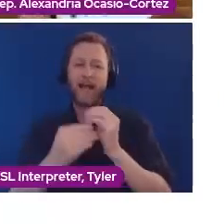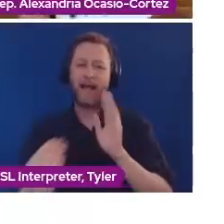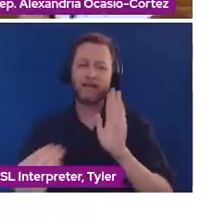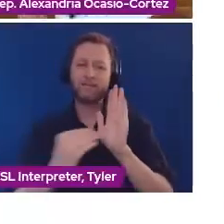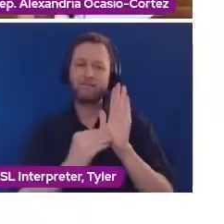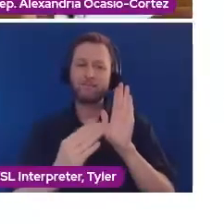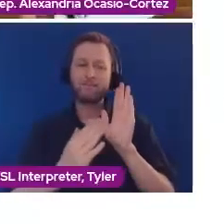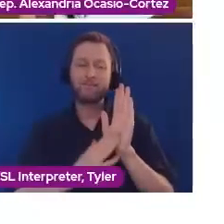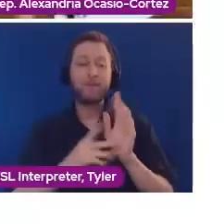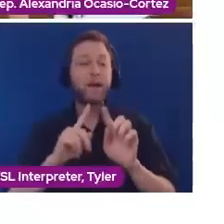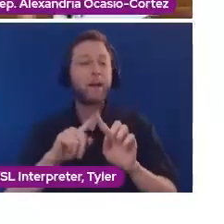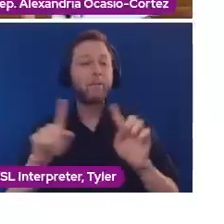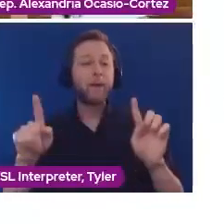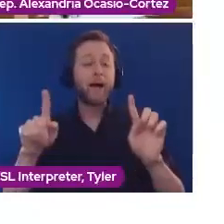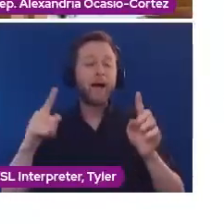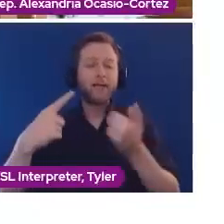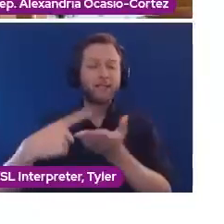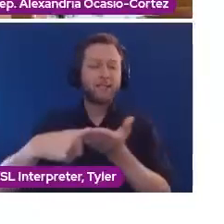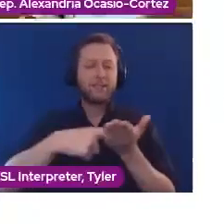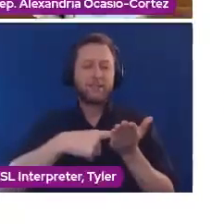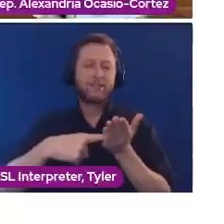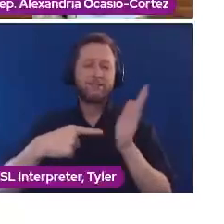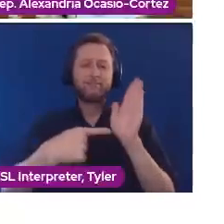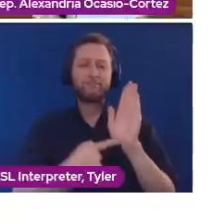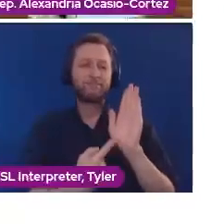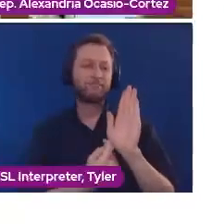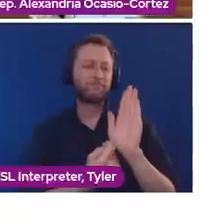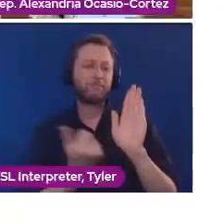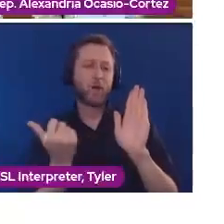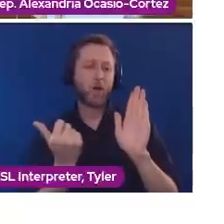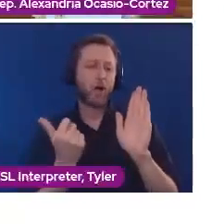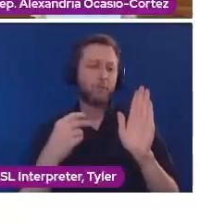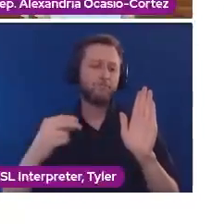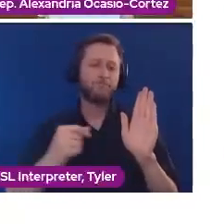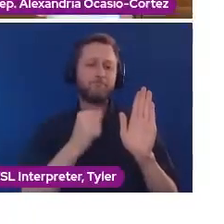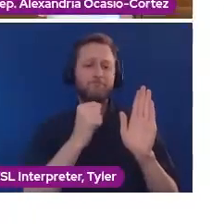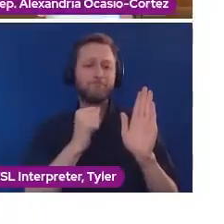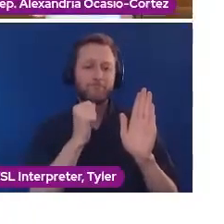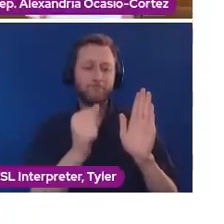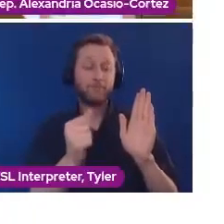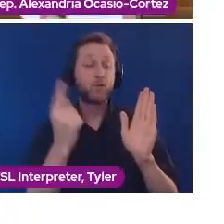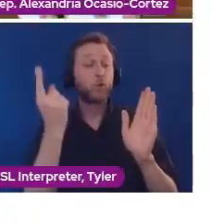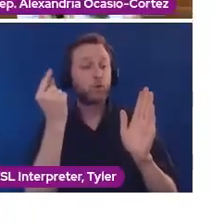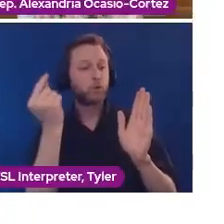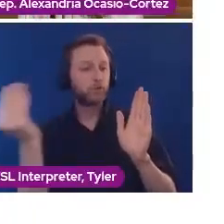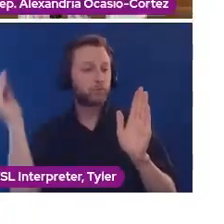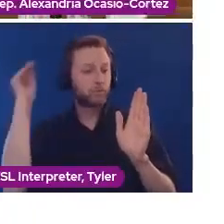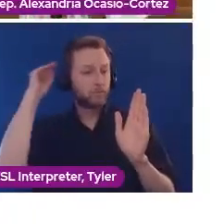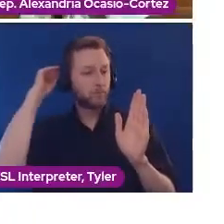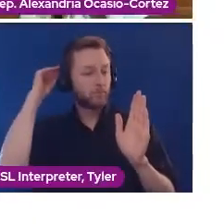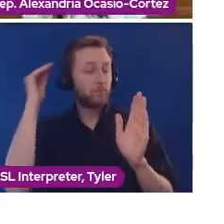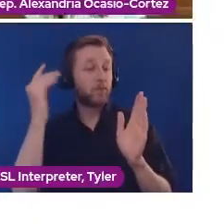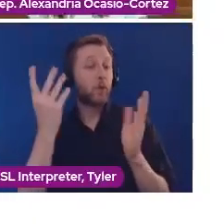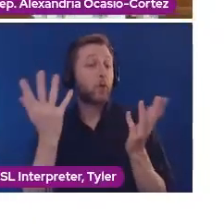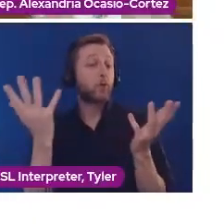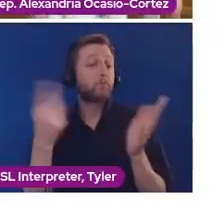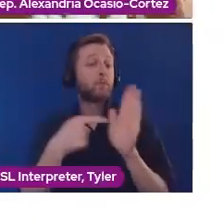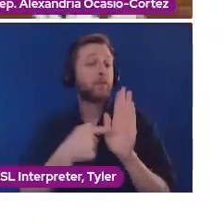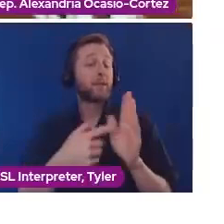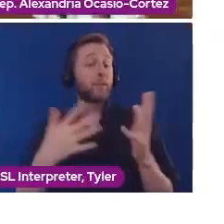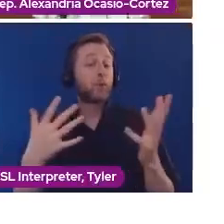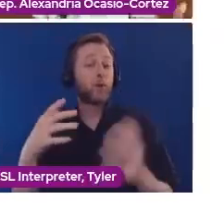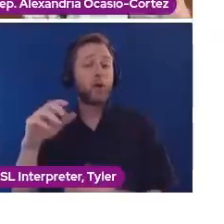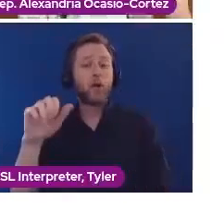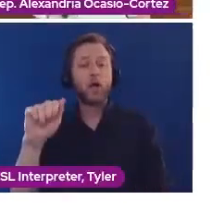of making sure that we keep in mind for another day. I believe that we should be reinstating the ban on assault weapons in the United States.